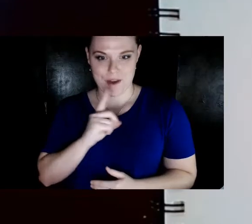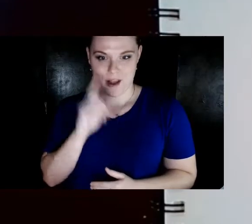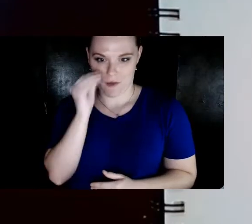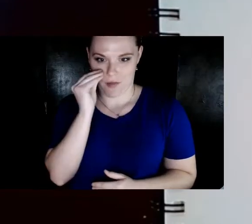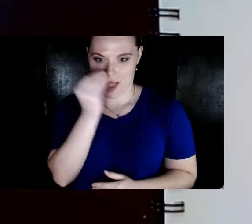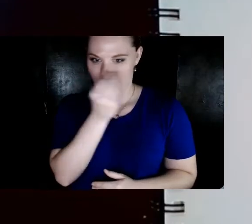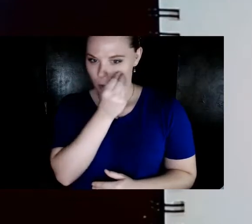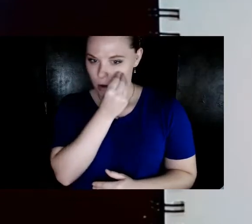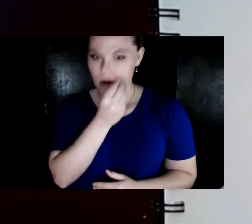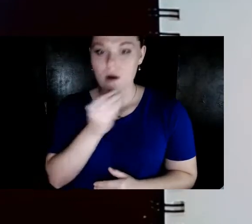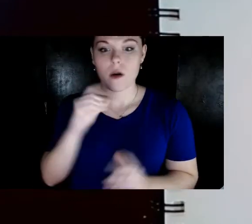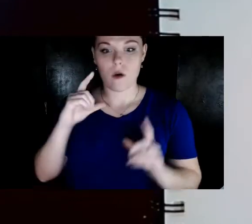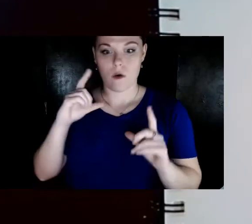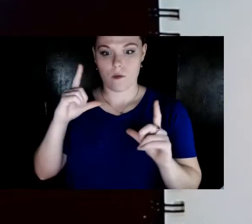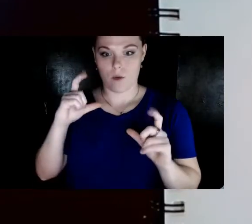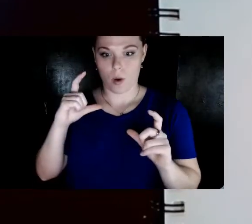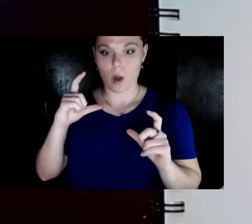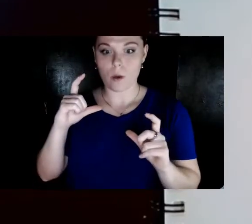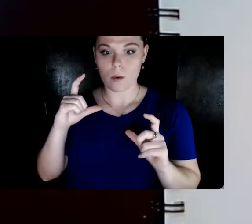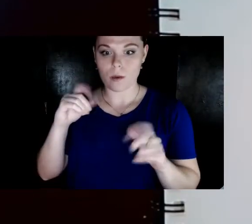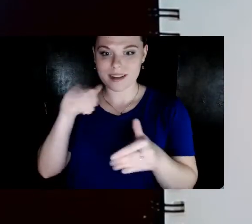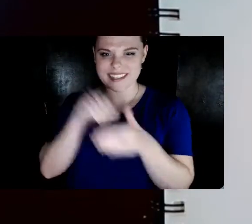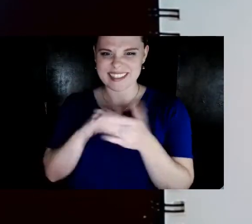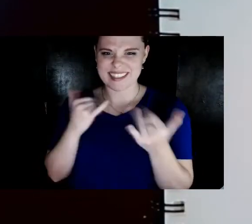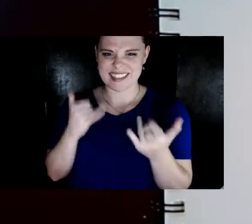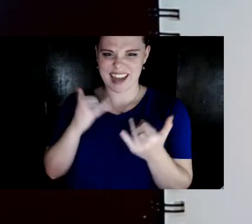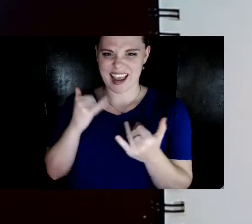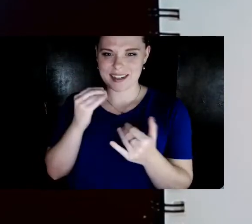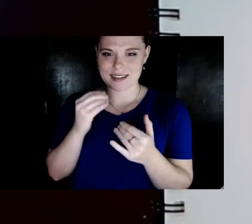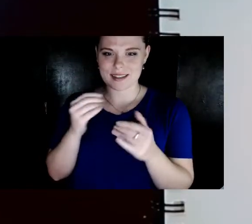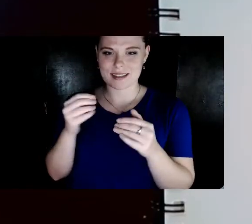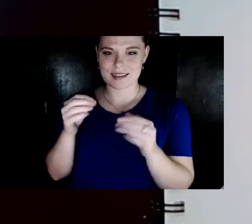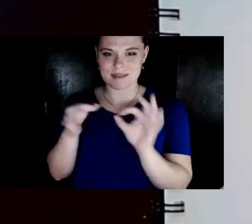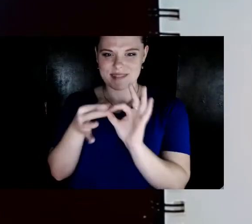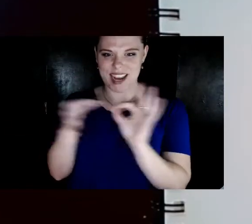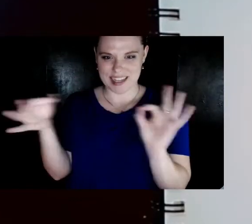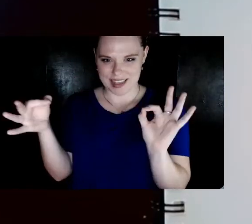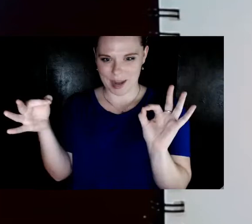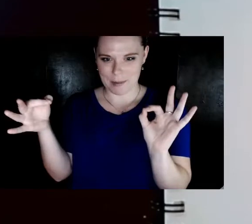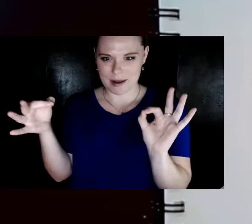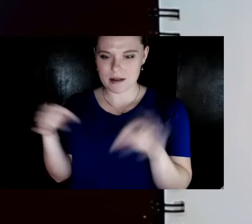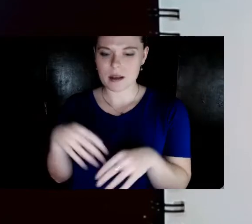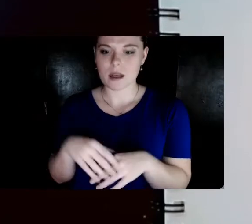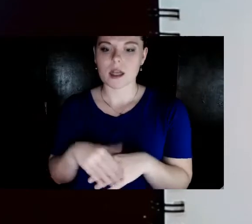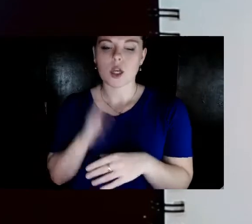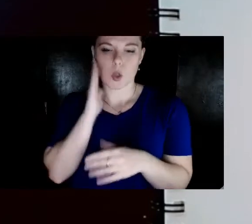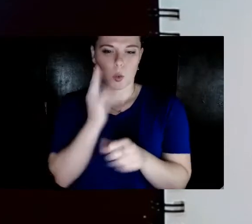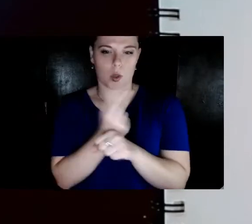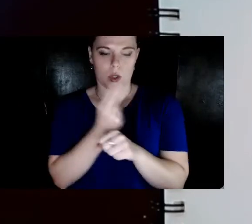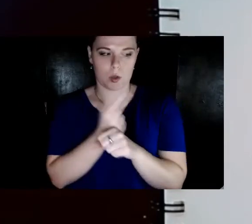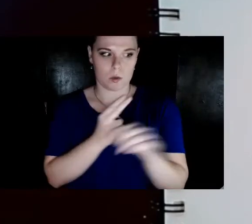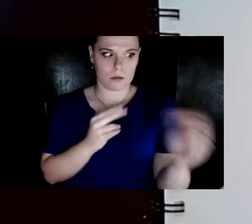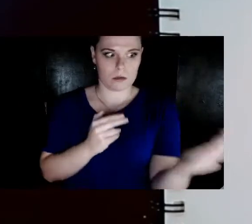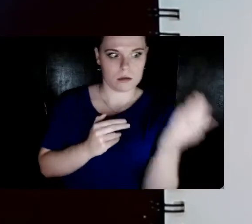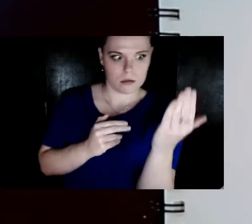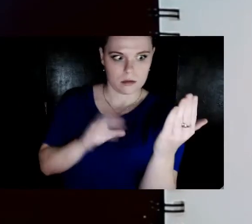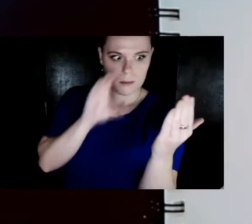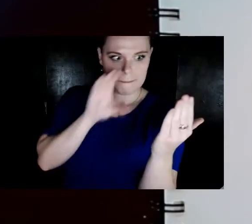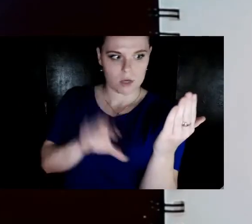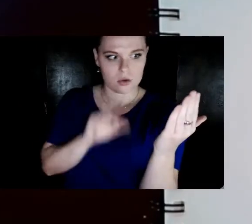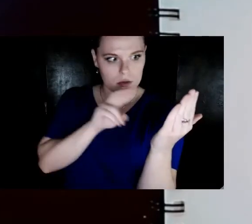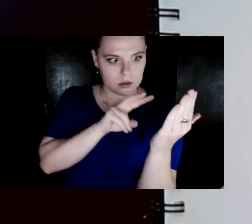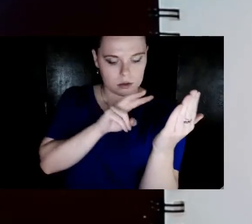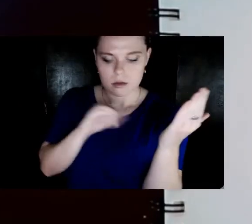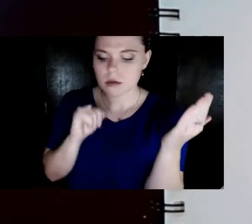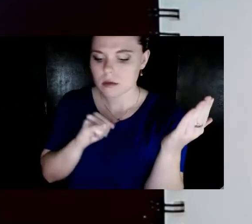You're going to be using that photo as a reference picture as you draw today. So you want to look at the reference photo and